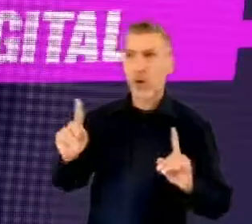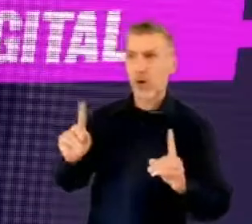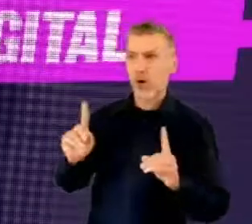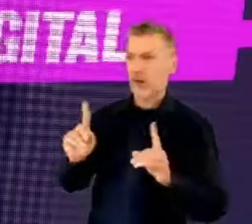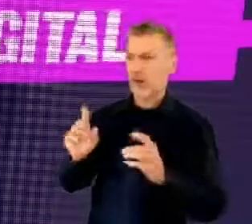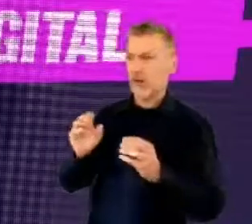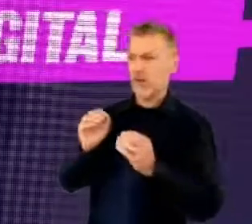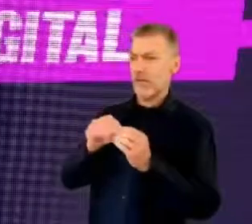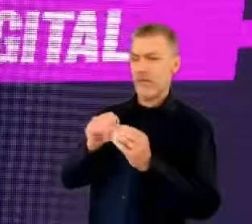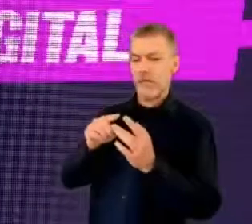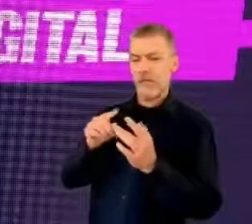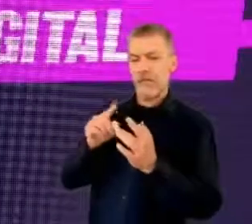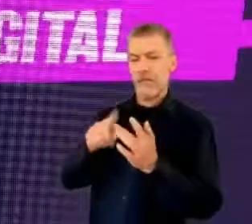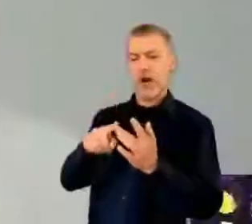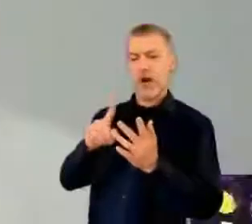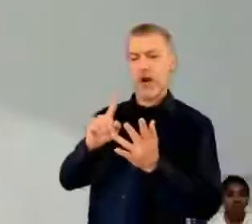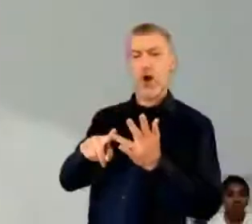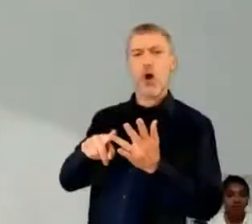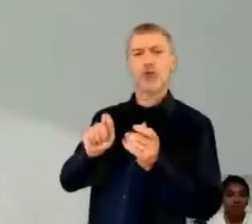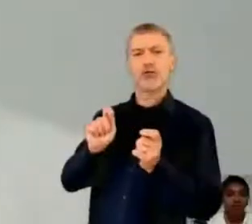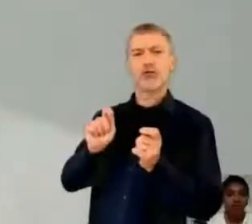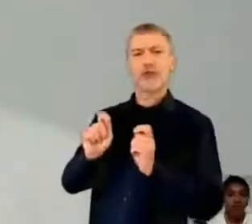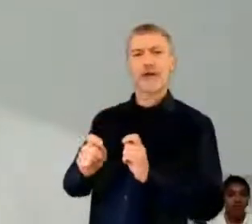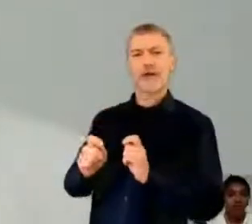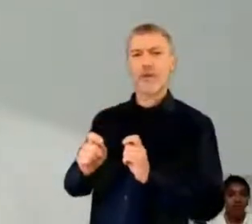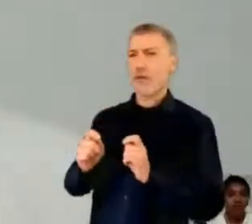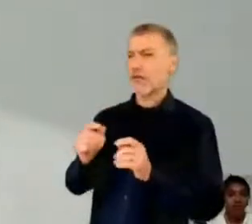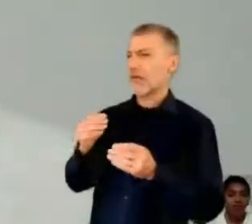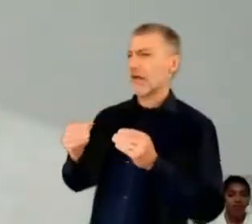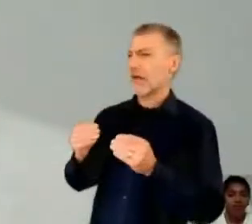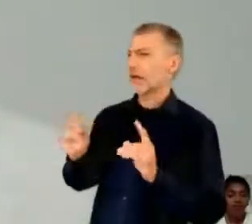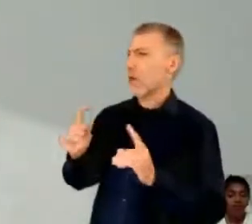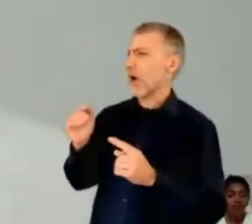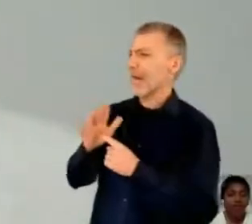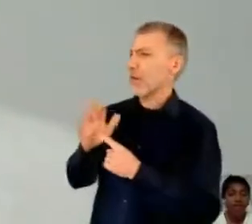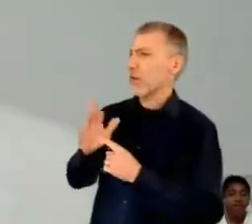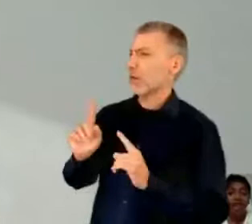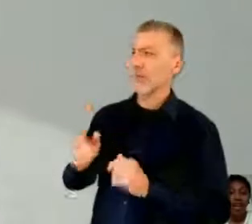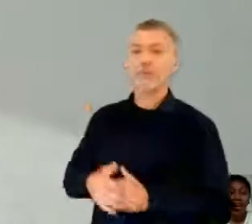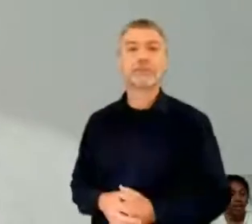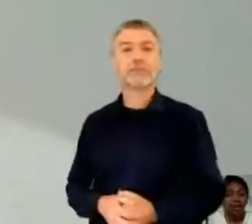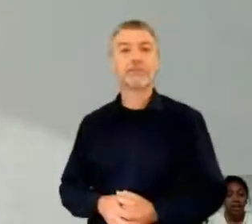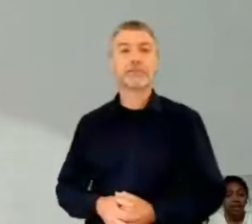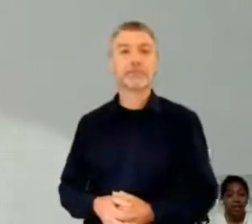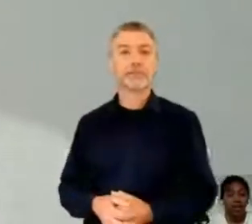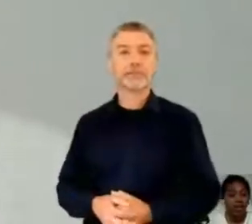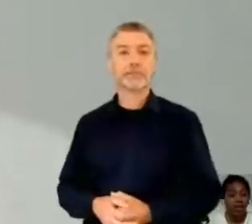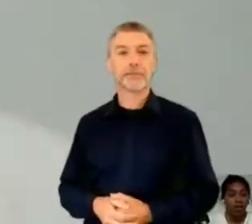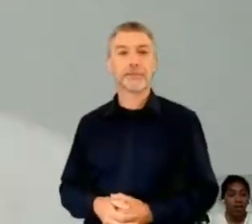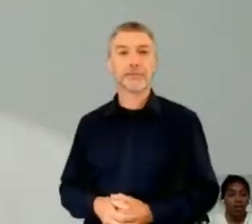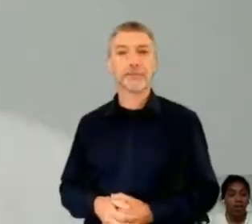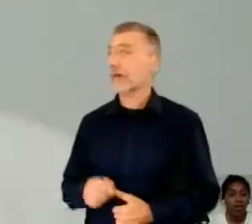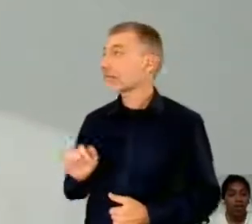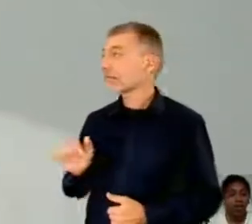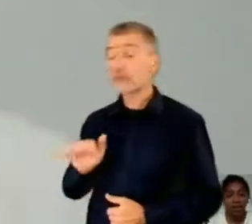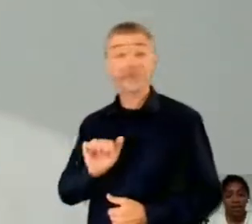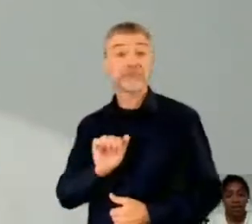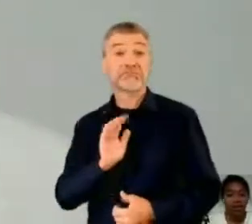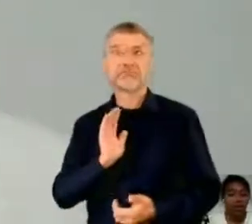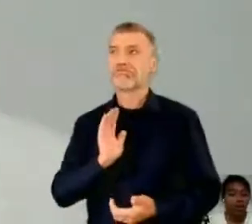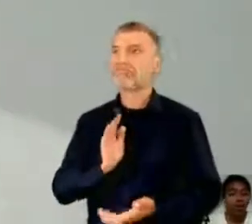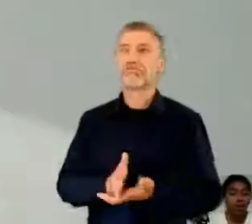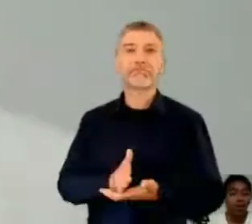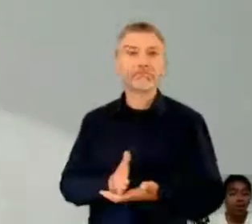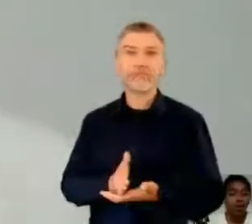why they are so important with regards to the environment? Yeah, absolutely. So, I mean, I think it's